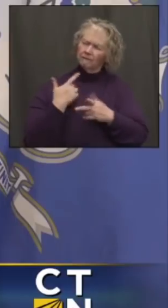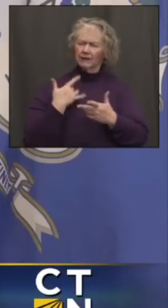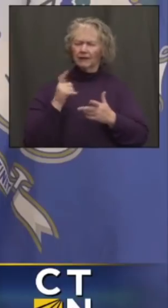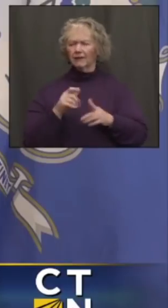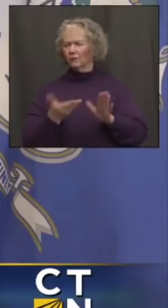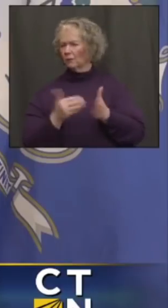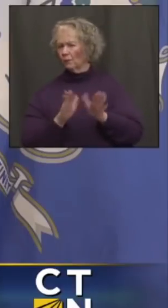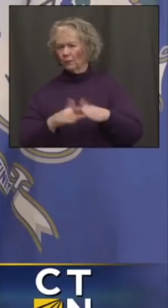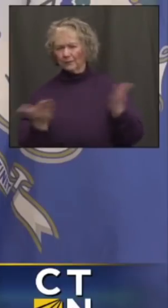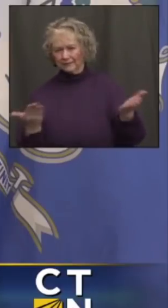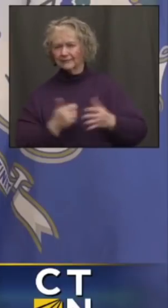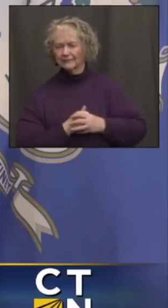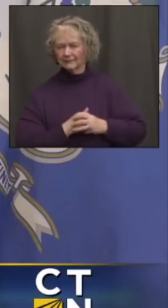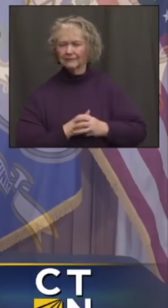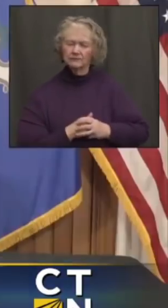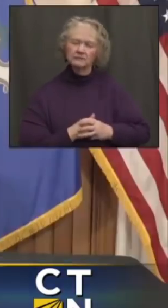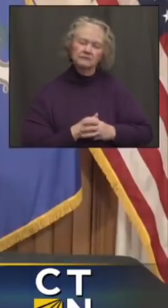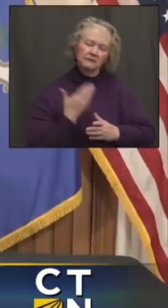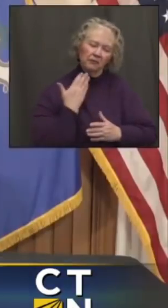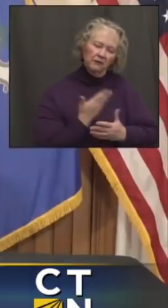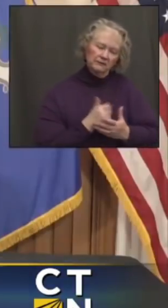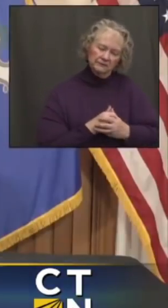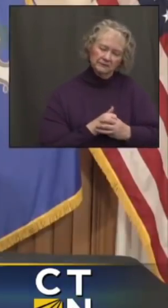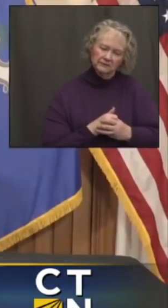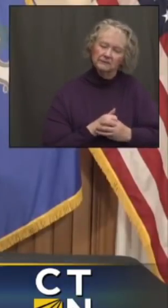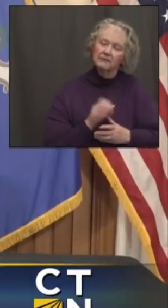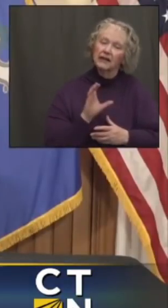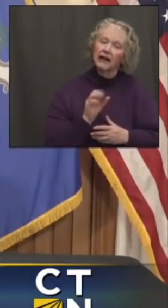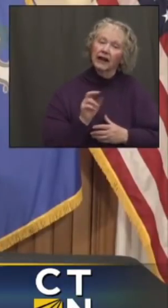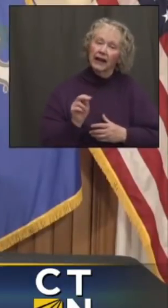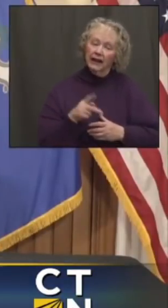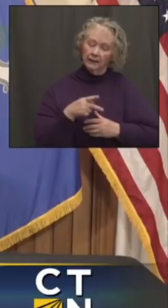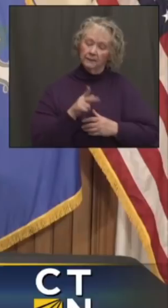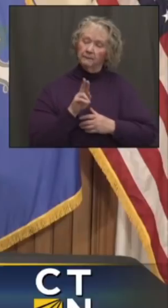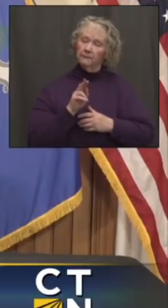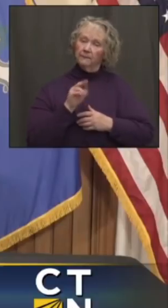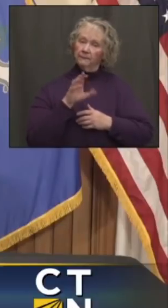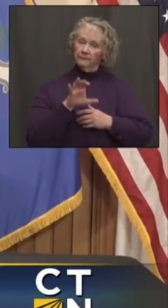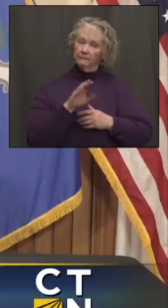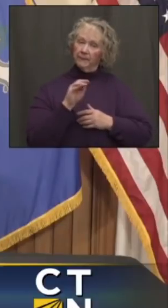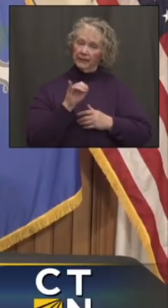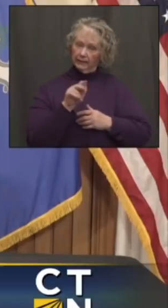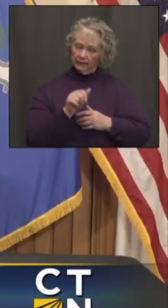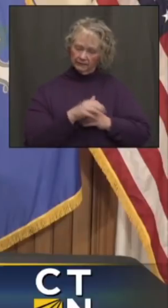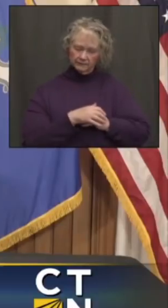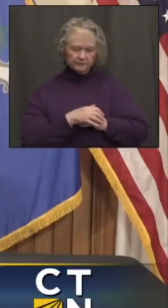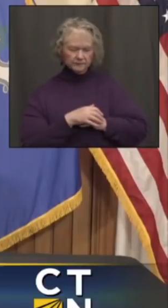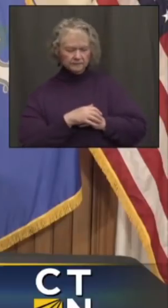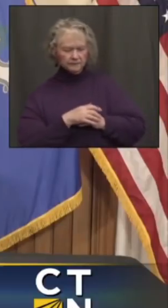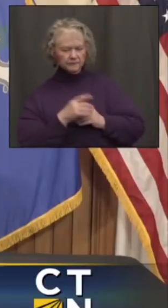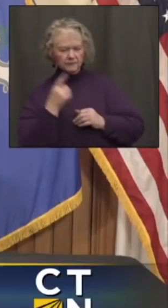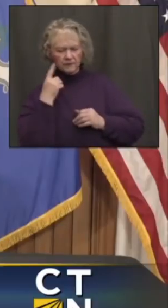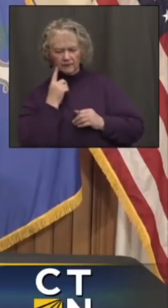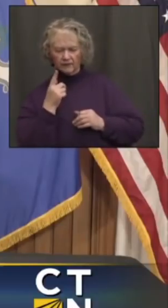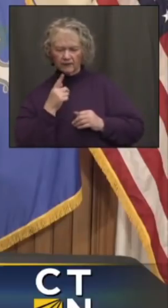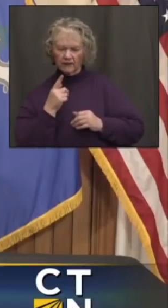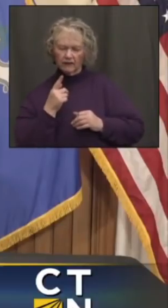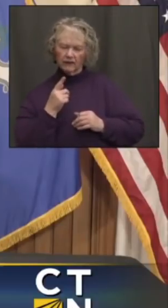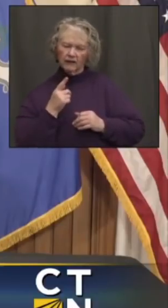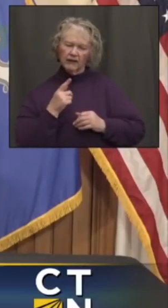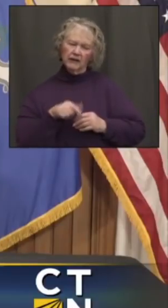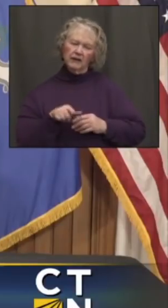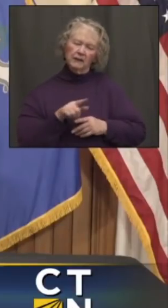be. I think the vaccines work pretty well against the UK variant, so I think we're moving cautiously,